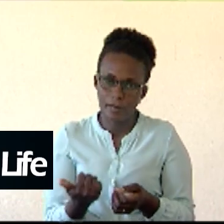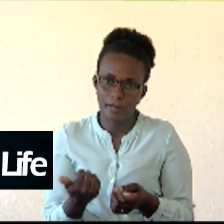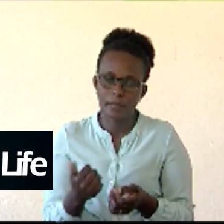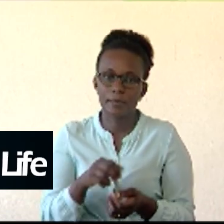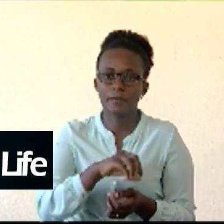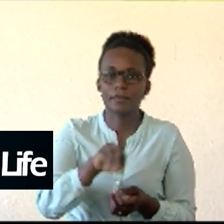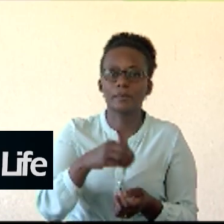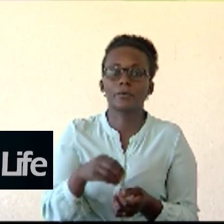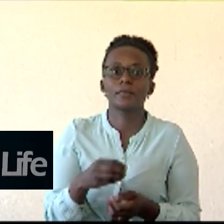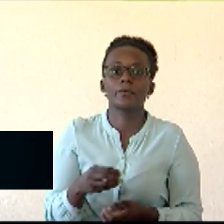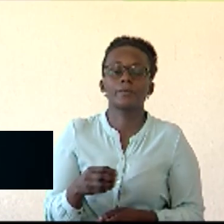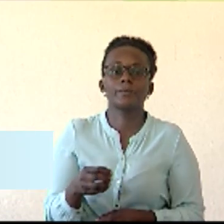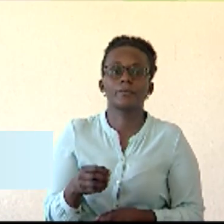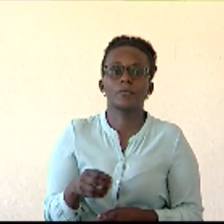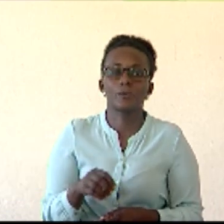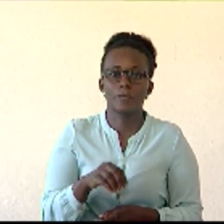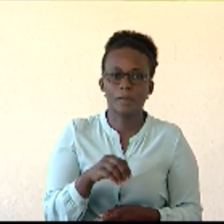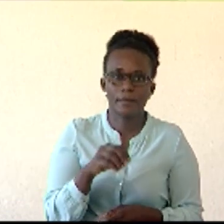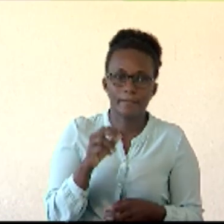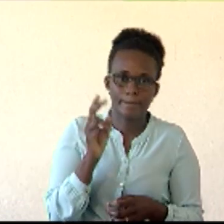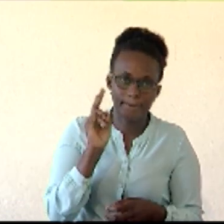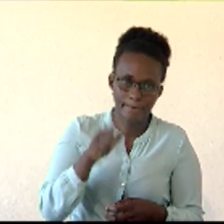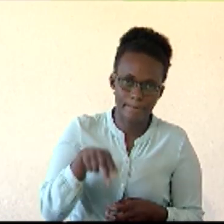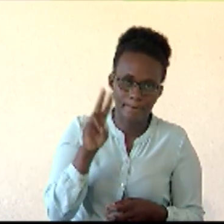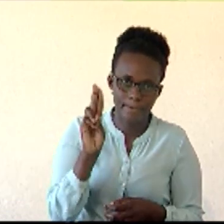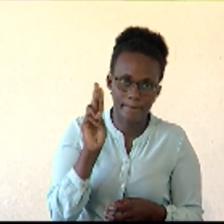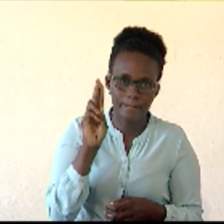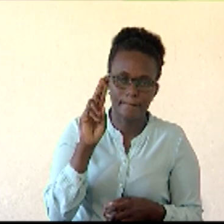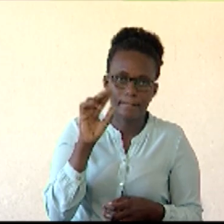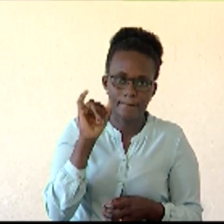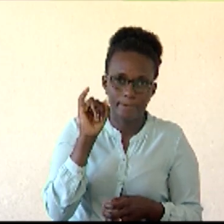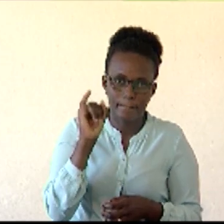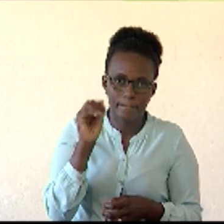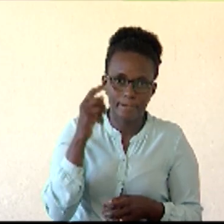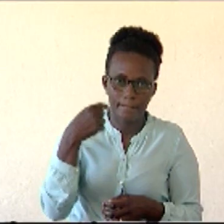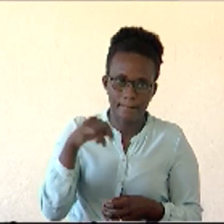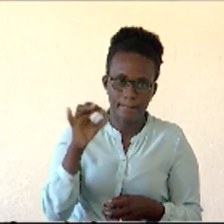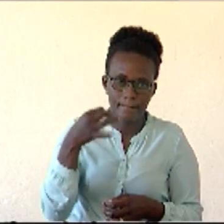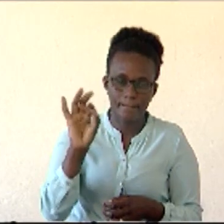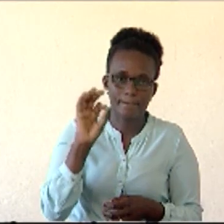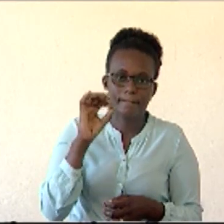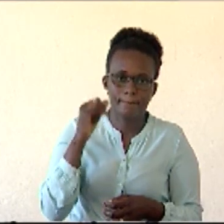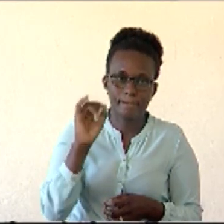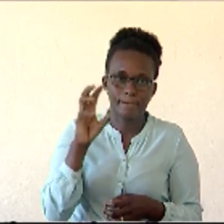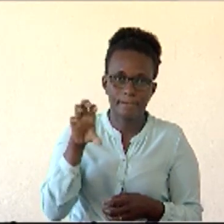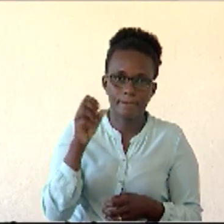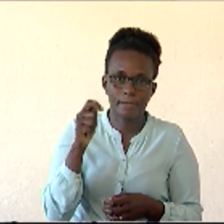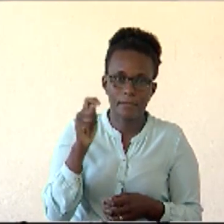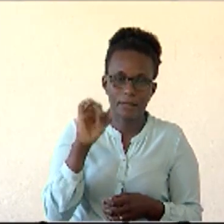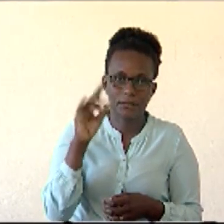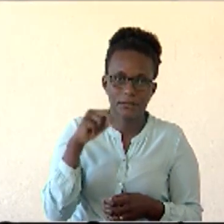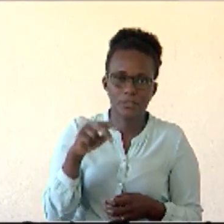electroplating, and then what is this electrolysis? One of them we have mentioned here, we are mentioning about